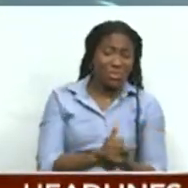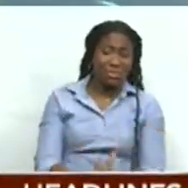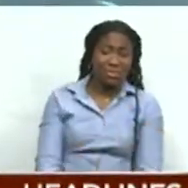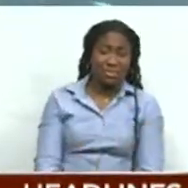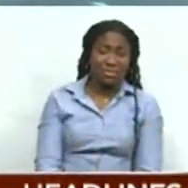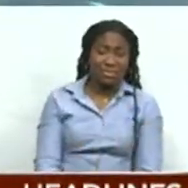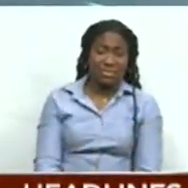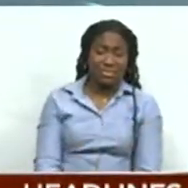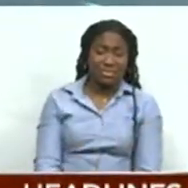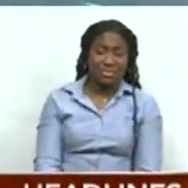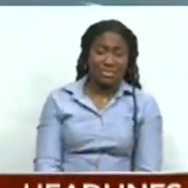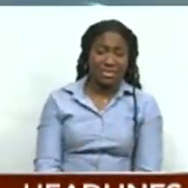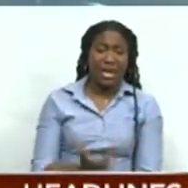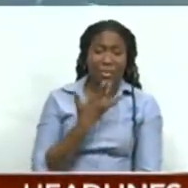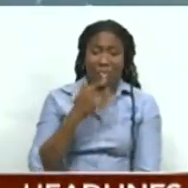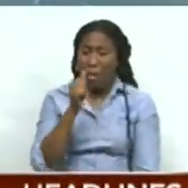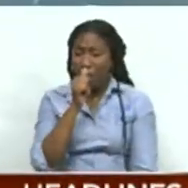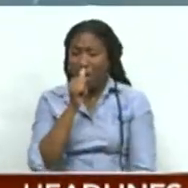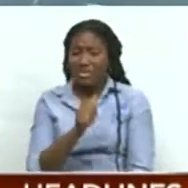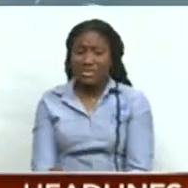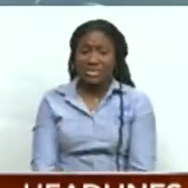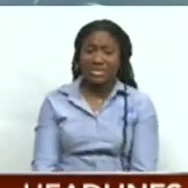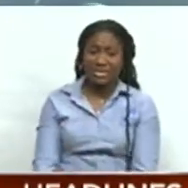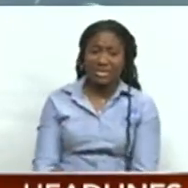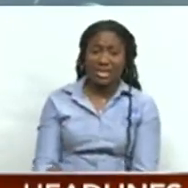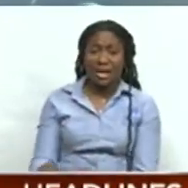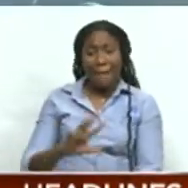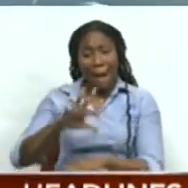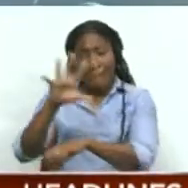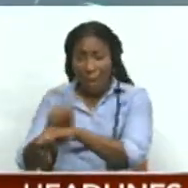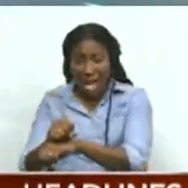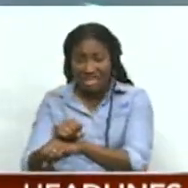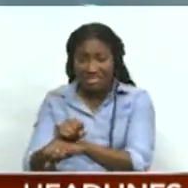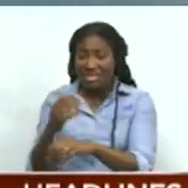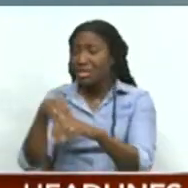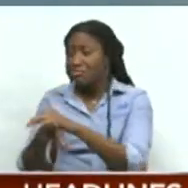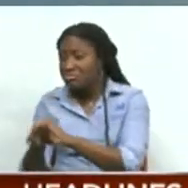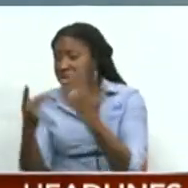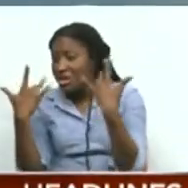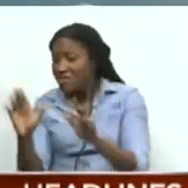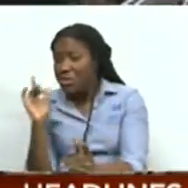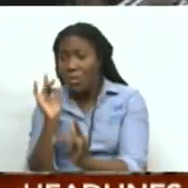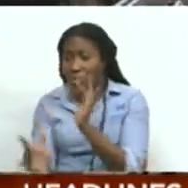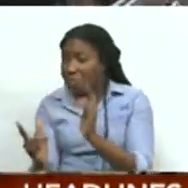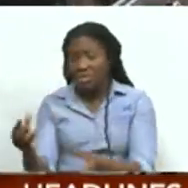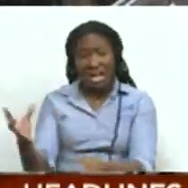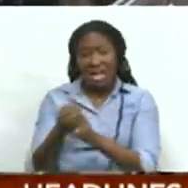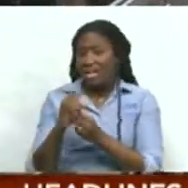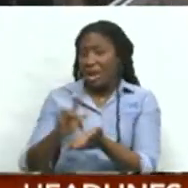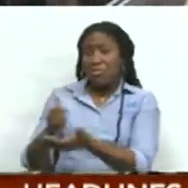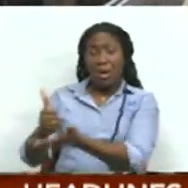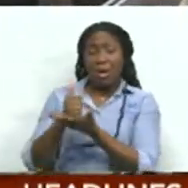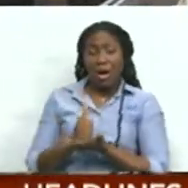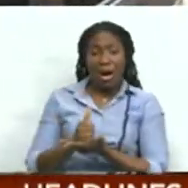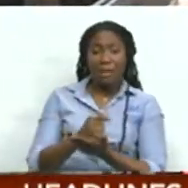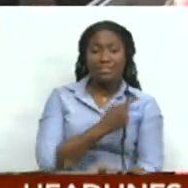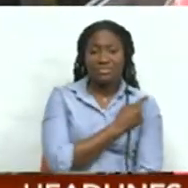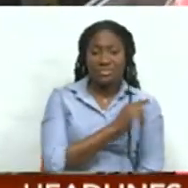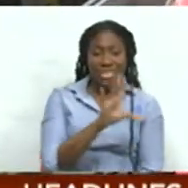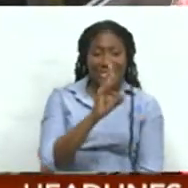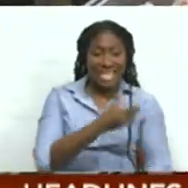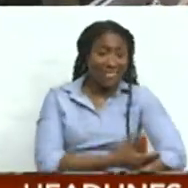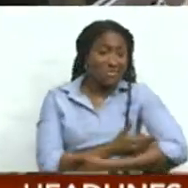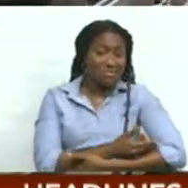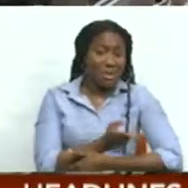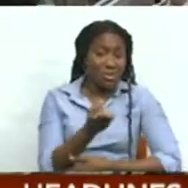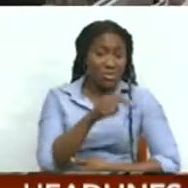to. So I prefer the private. You make your appointment, you get in, you get out, and you get sorted out. Today on the news, 7 people died for the month.